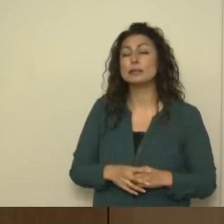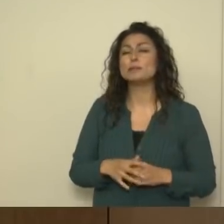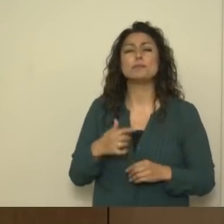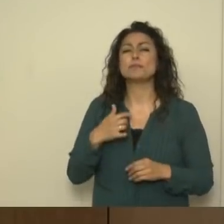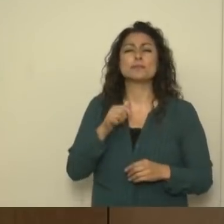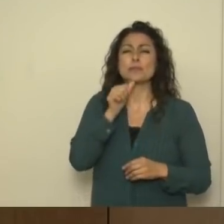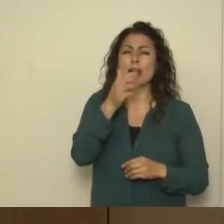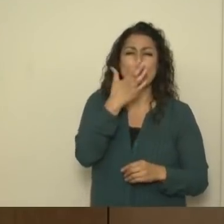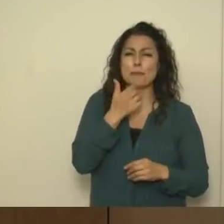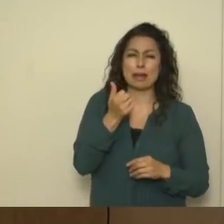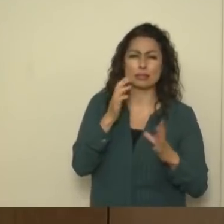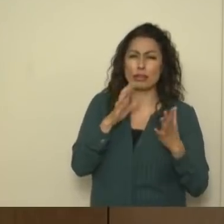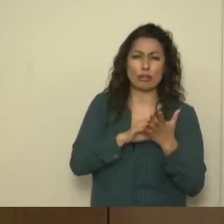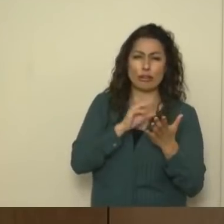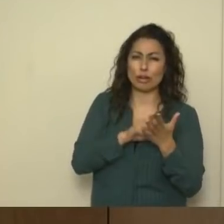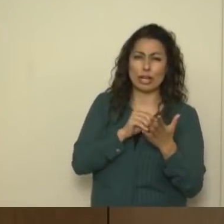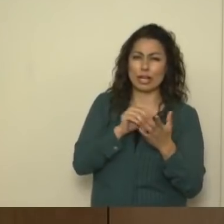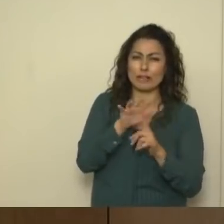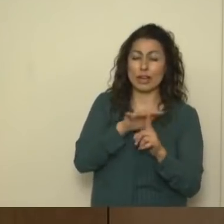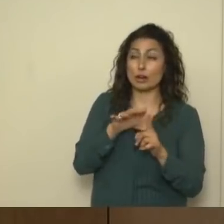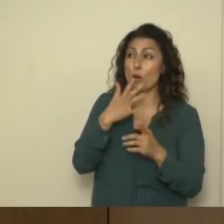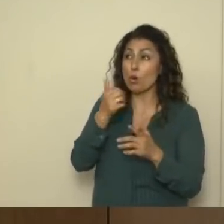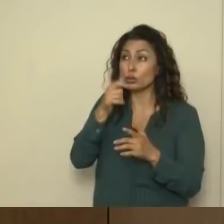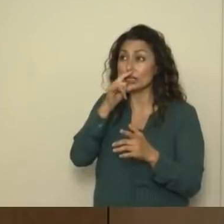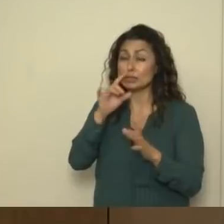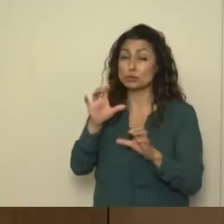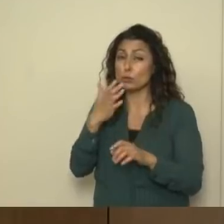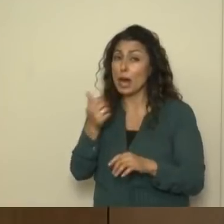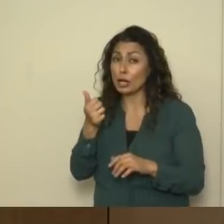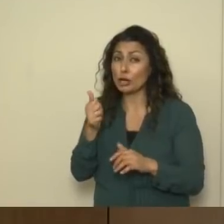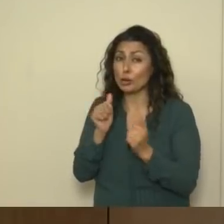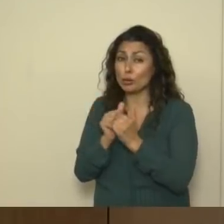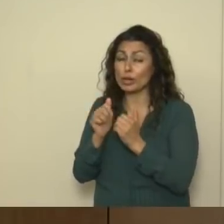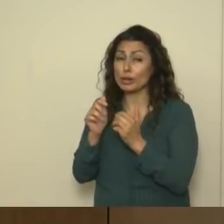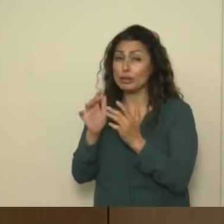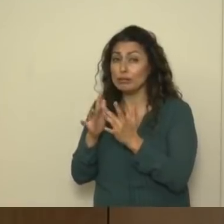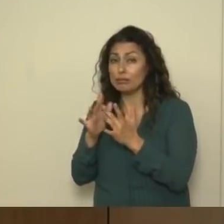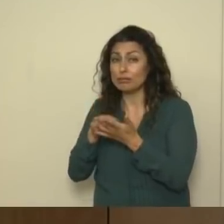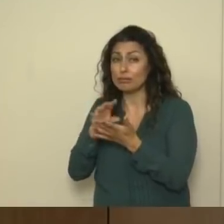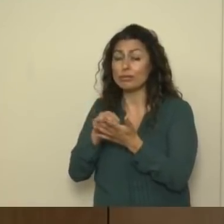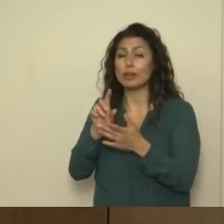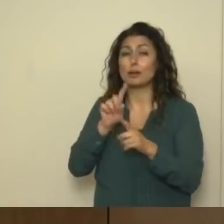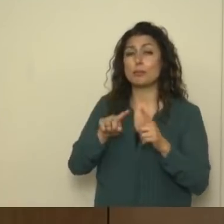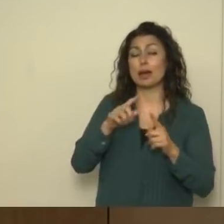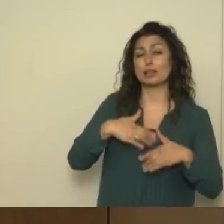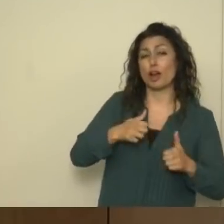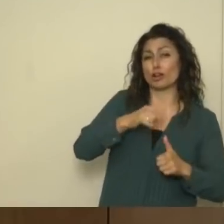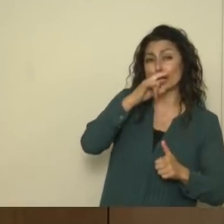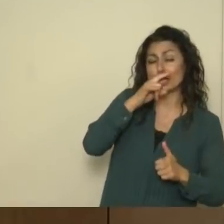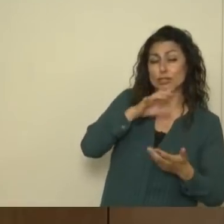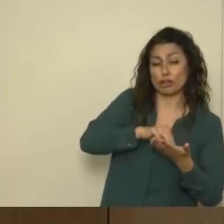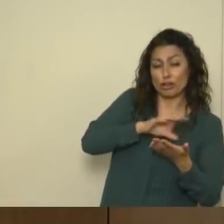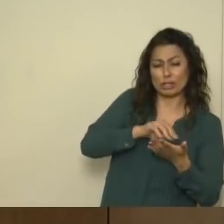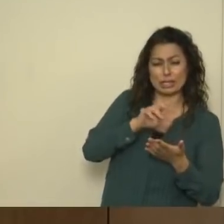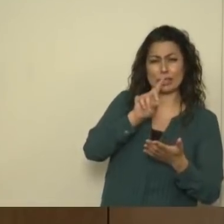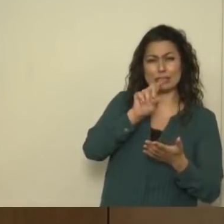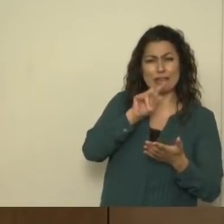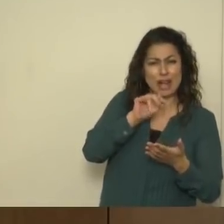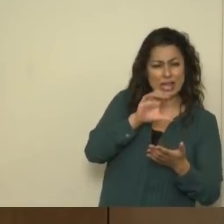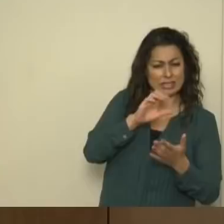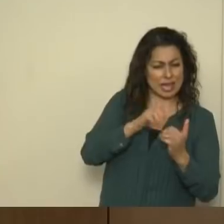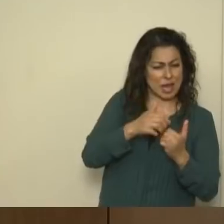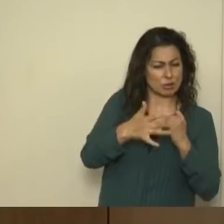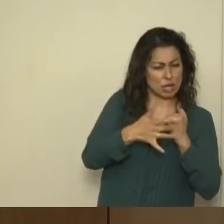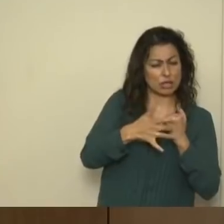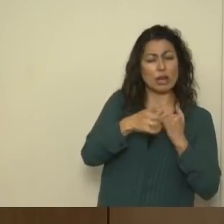not the best learning environment. Older kids do better. Younger kids who are learning, right, devices, technology,